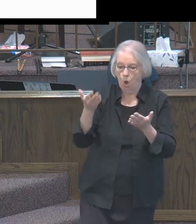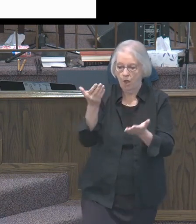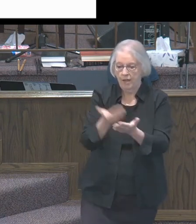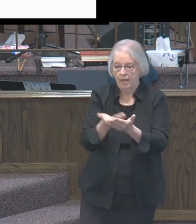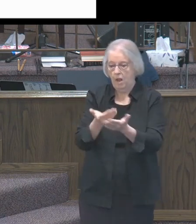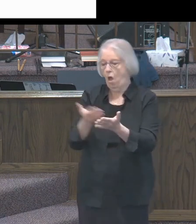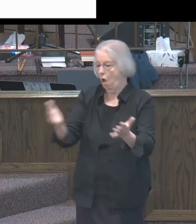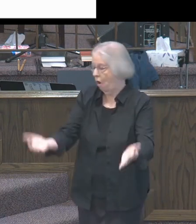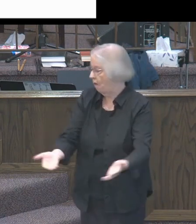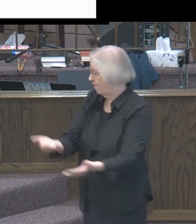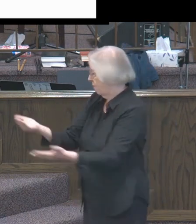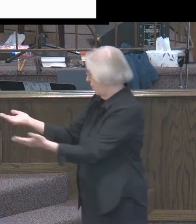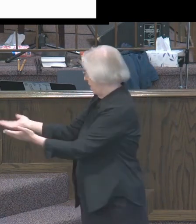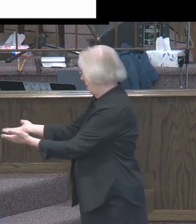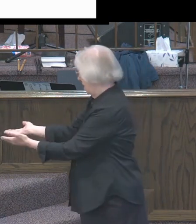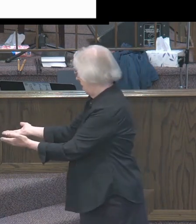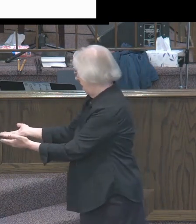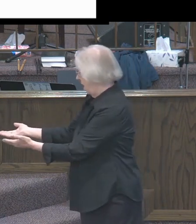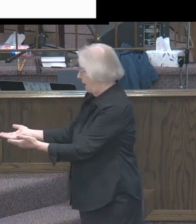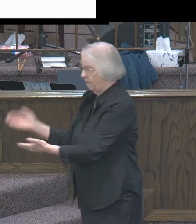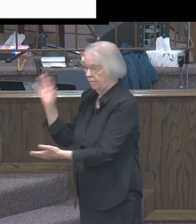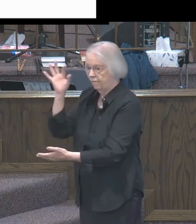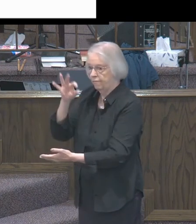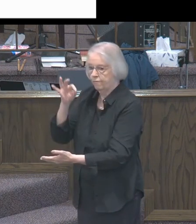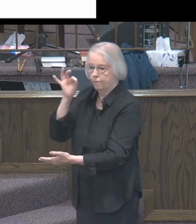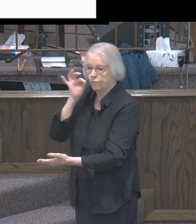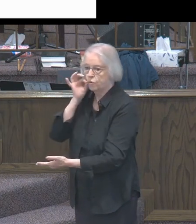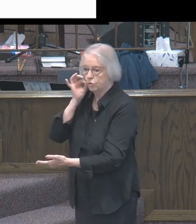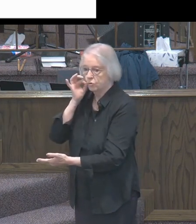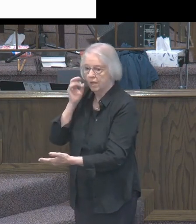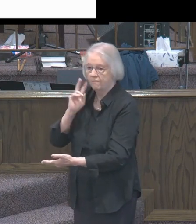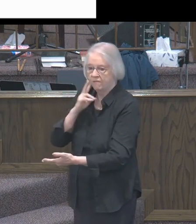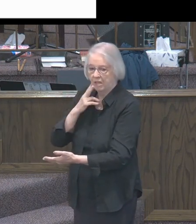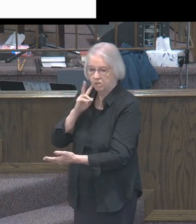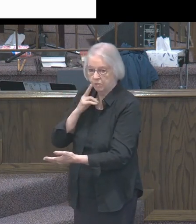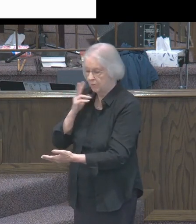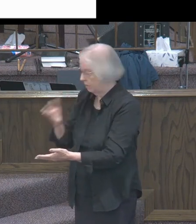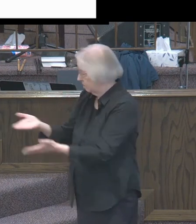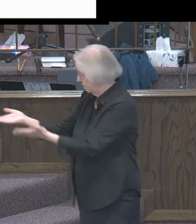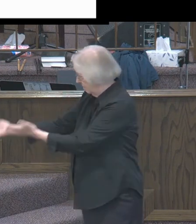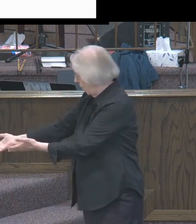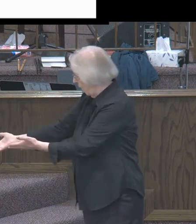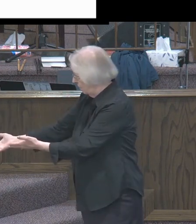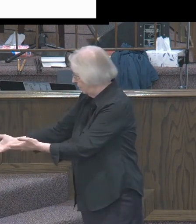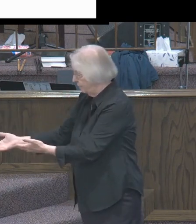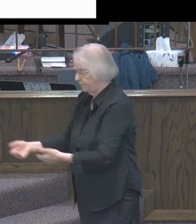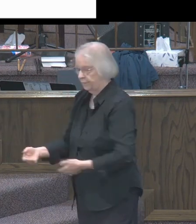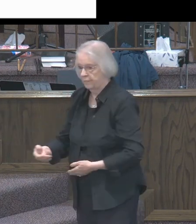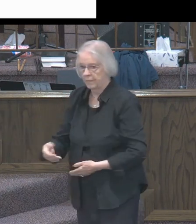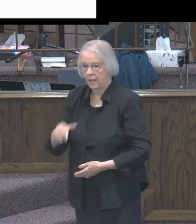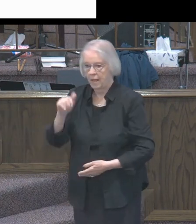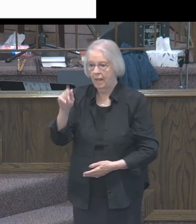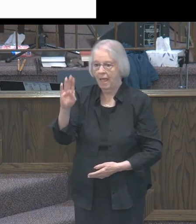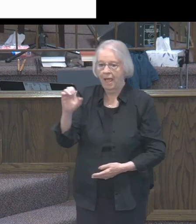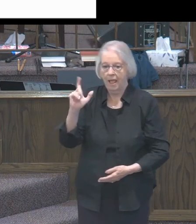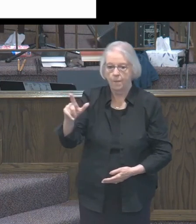Lord. Abel also brought of the firstborn of his flock and of their fat. And the Lord respected Abel